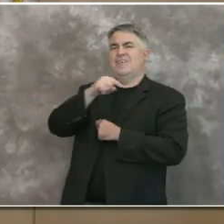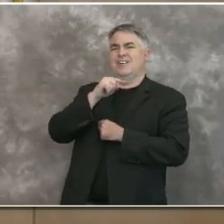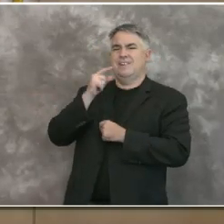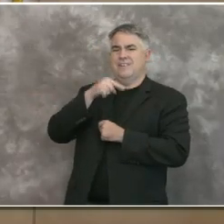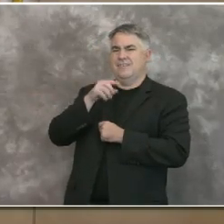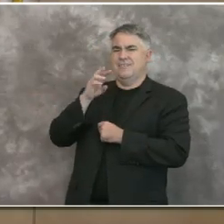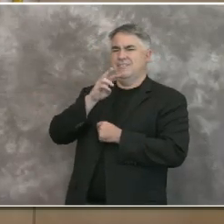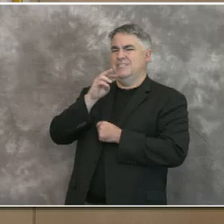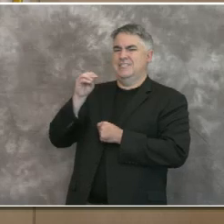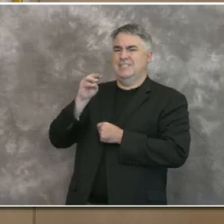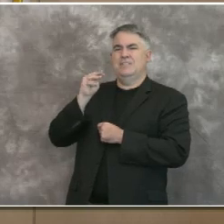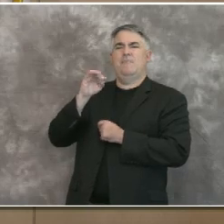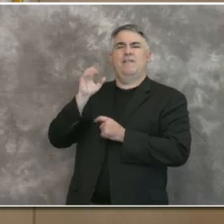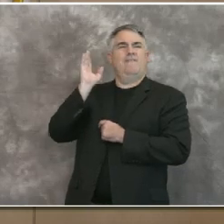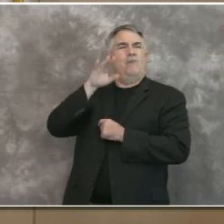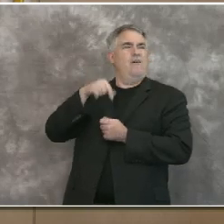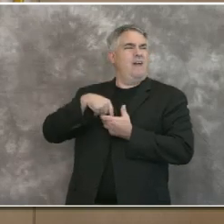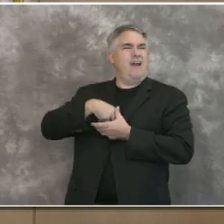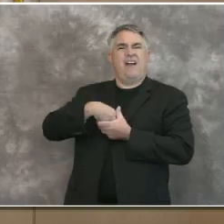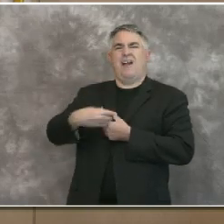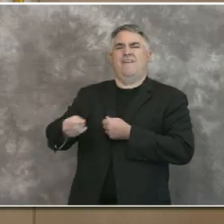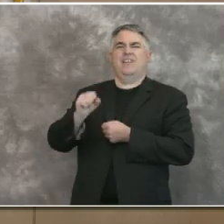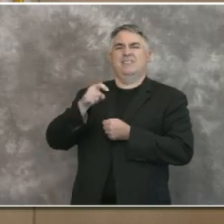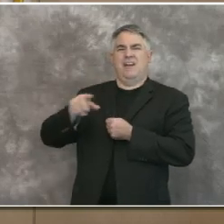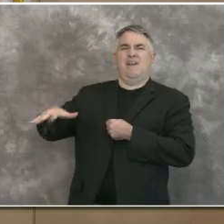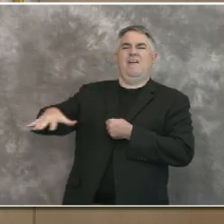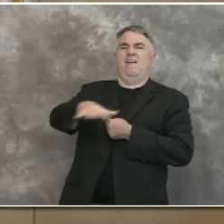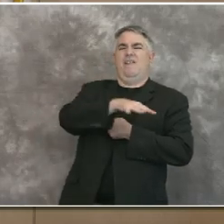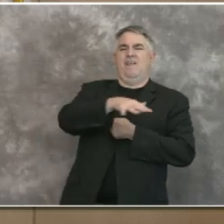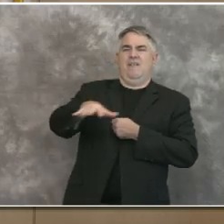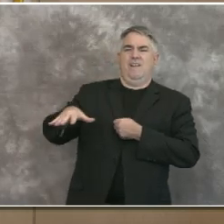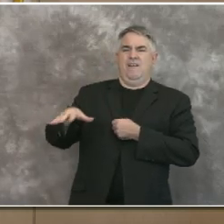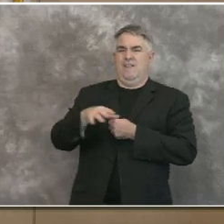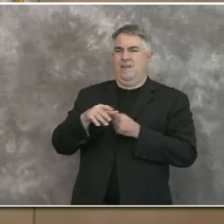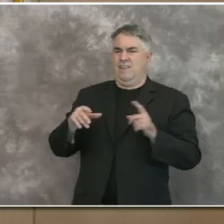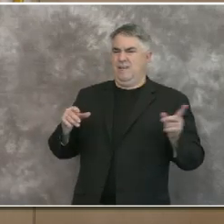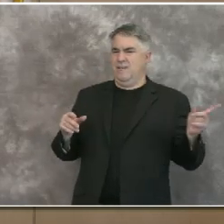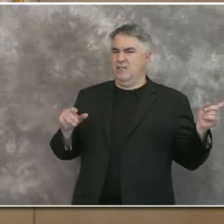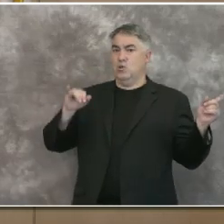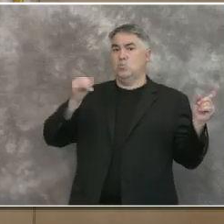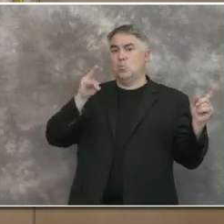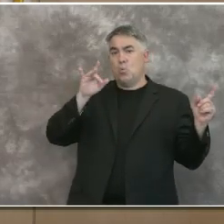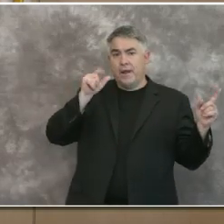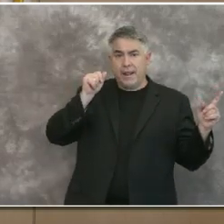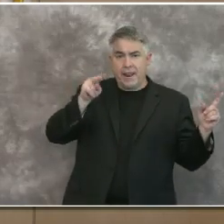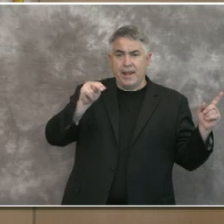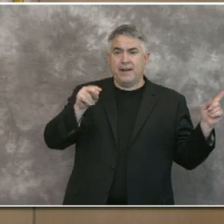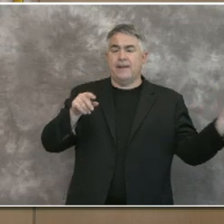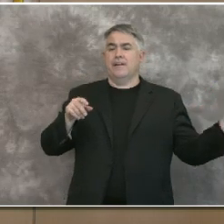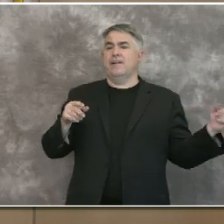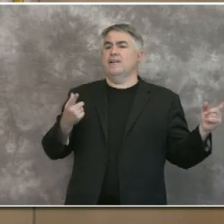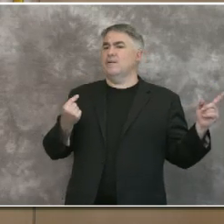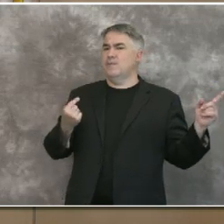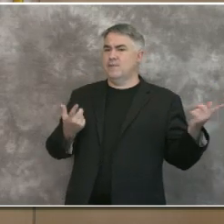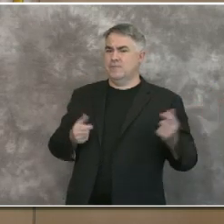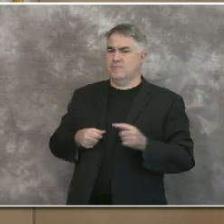testing. Thank you for that question. As part of our testing strategy, it's to achieve all corners of the